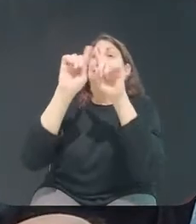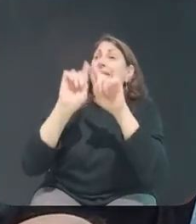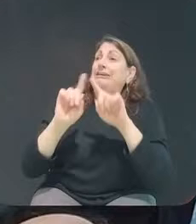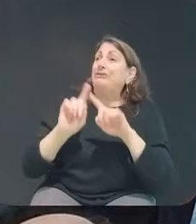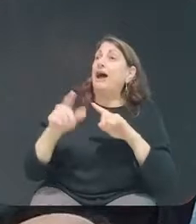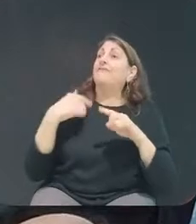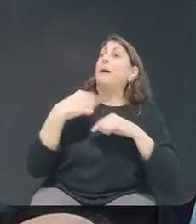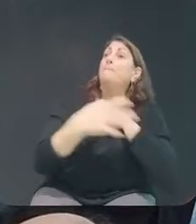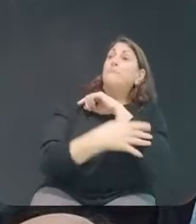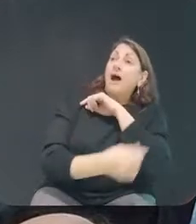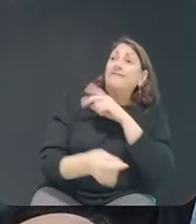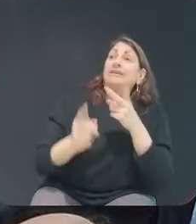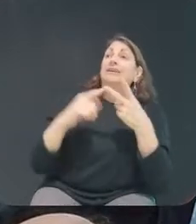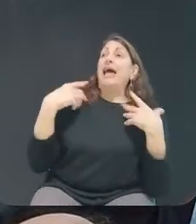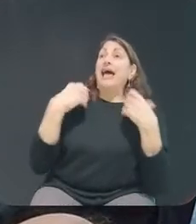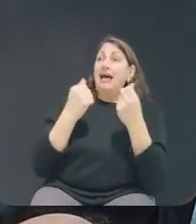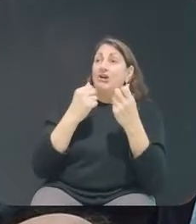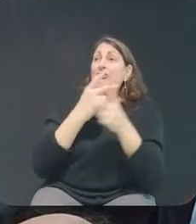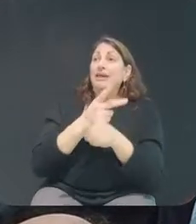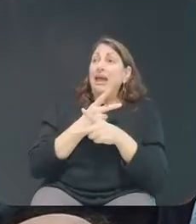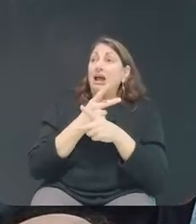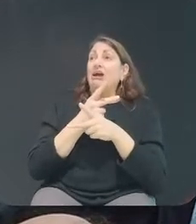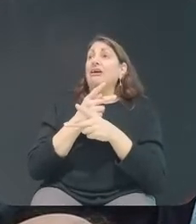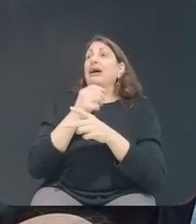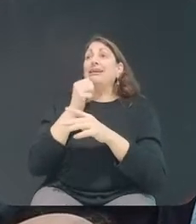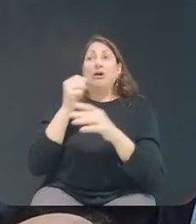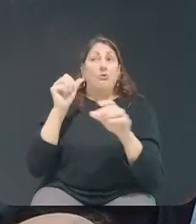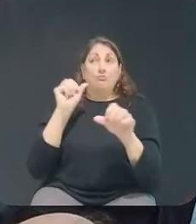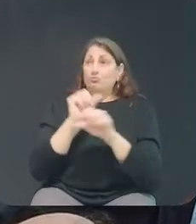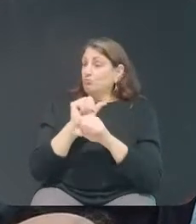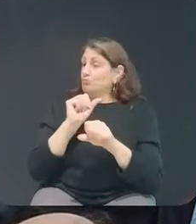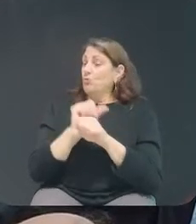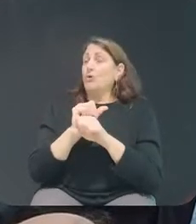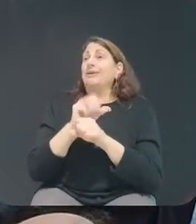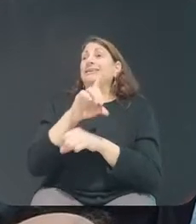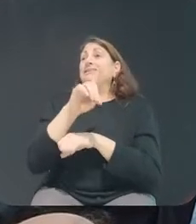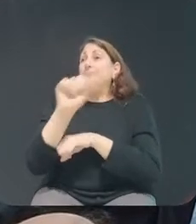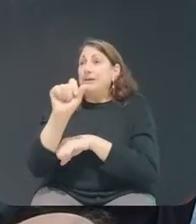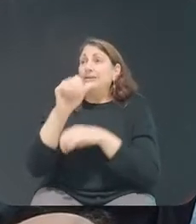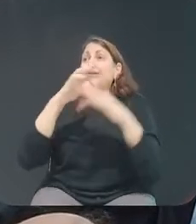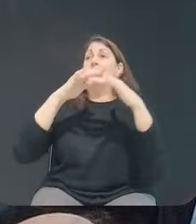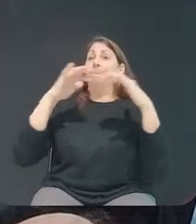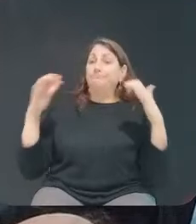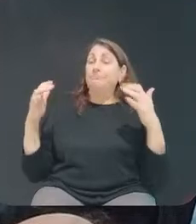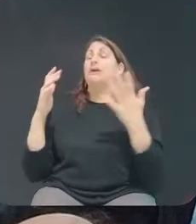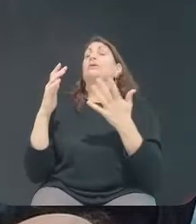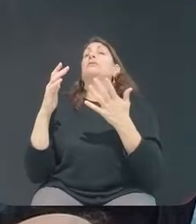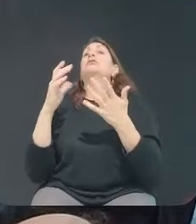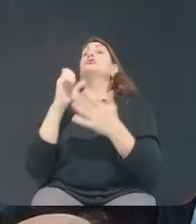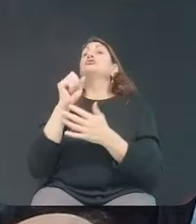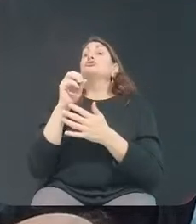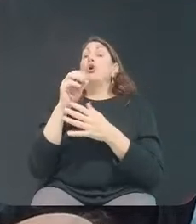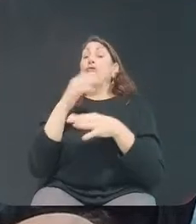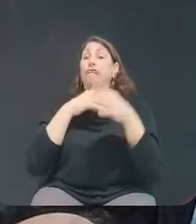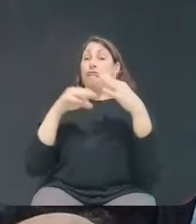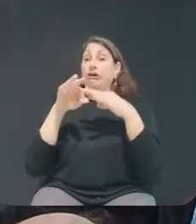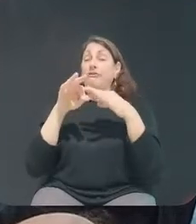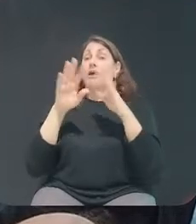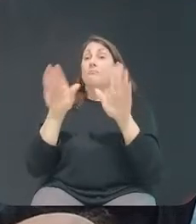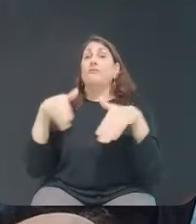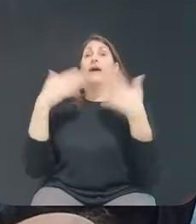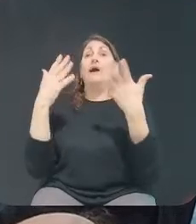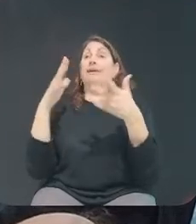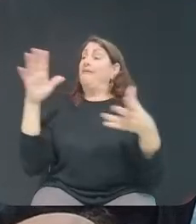healthcare, unemployment, addiction, disability, and much more. So rather than provide a